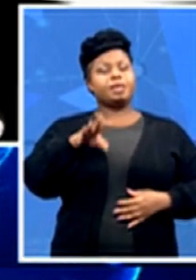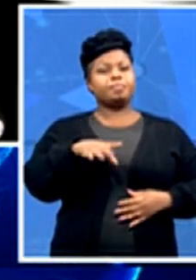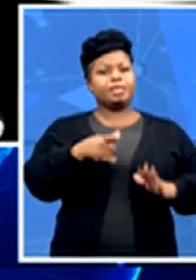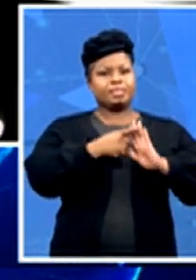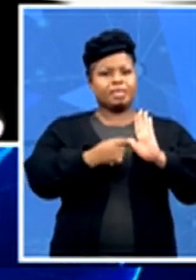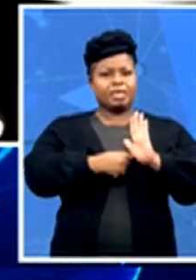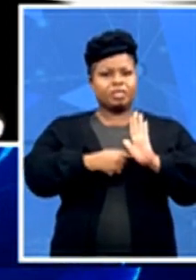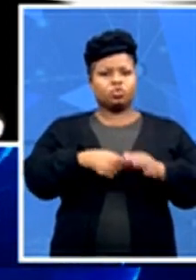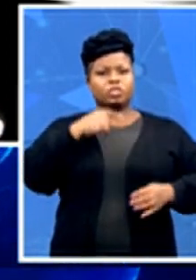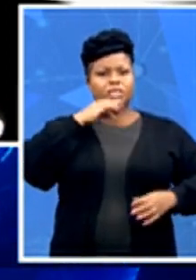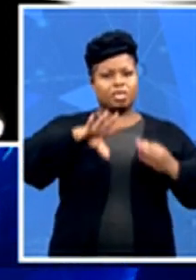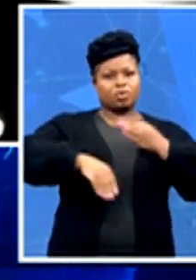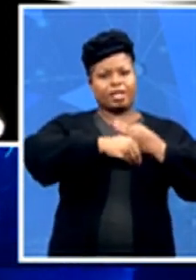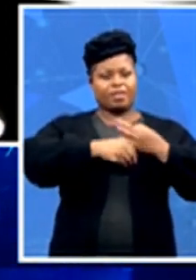vaccinations